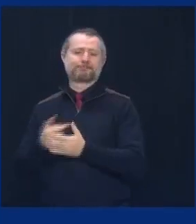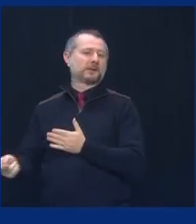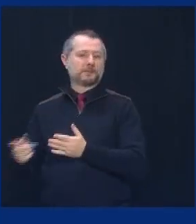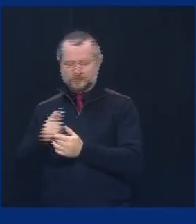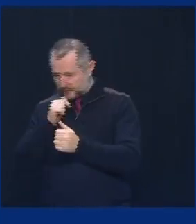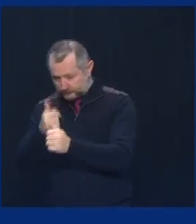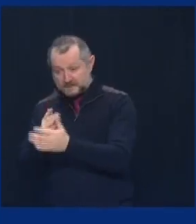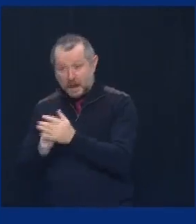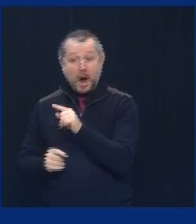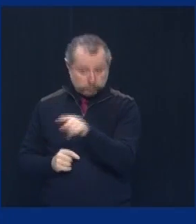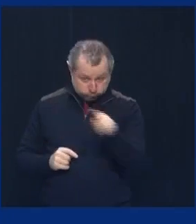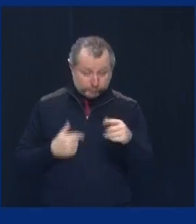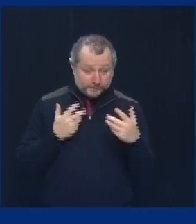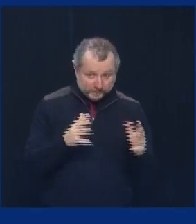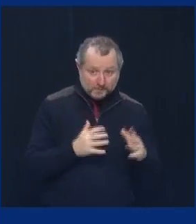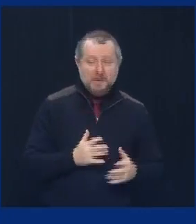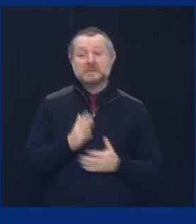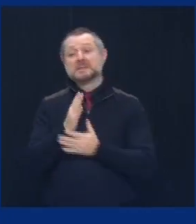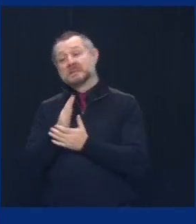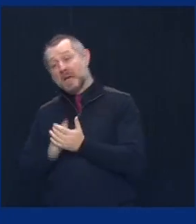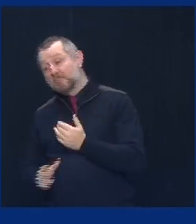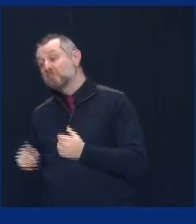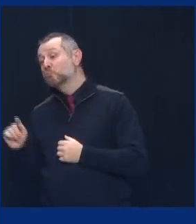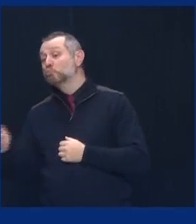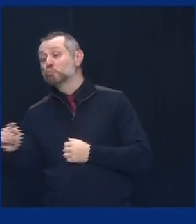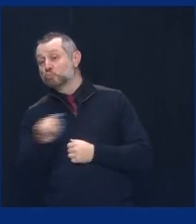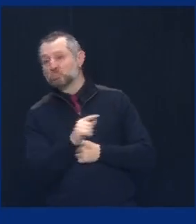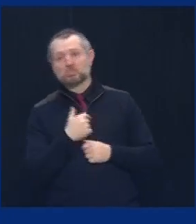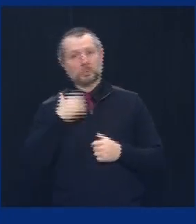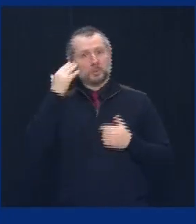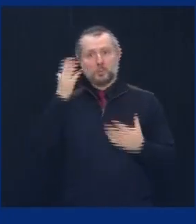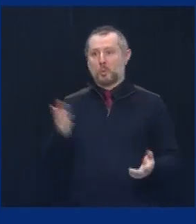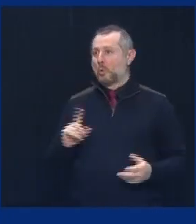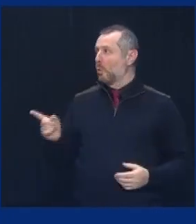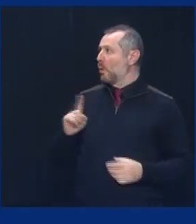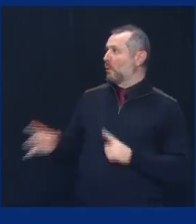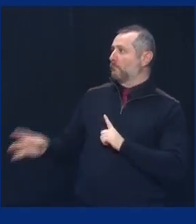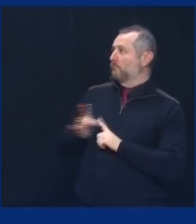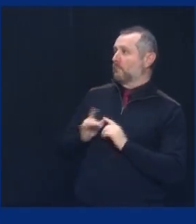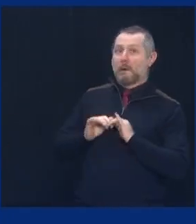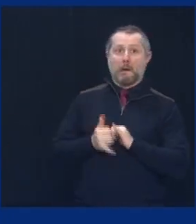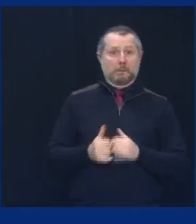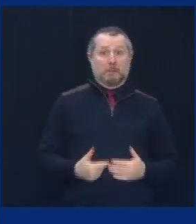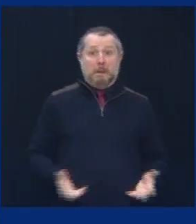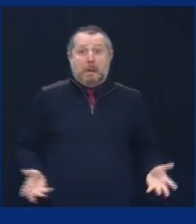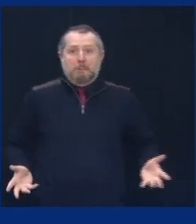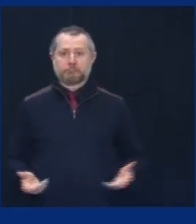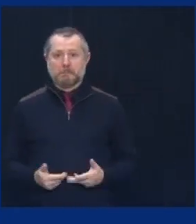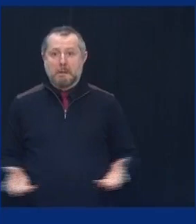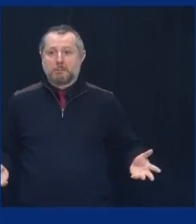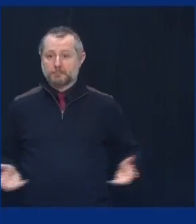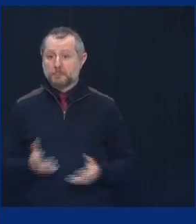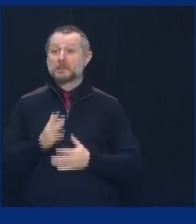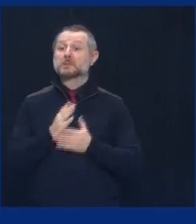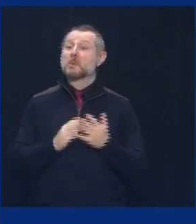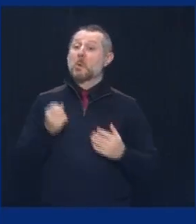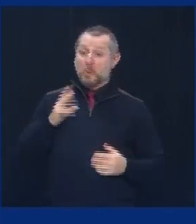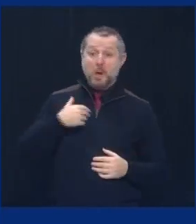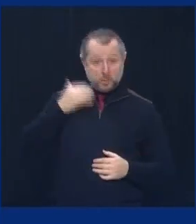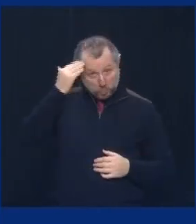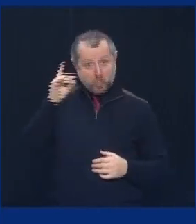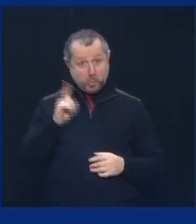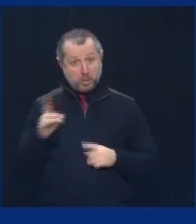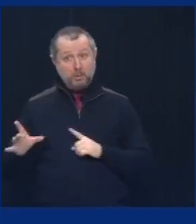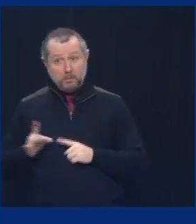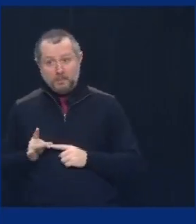there are others where they do not know the source of their infection, or they know the source, but they did not